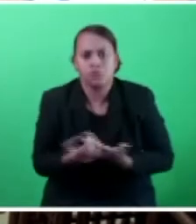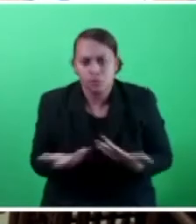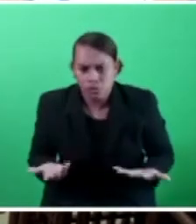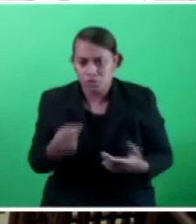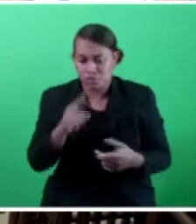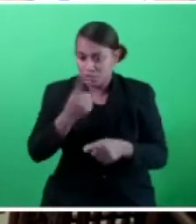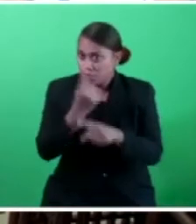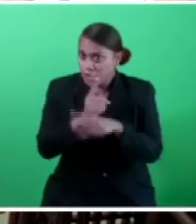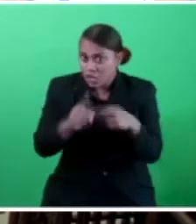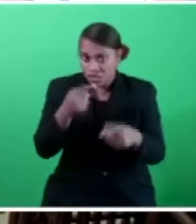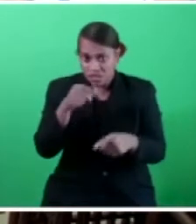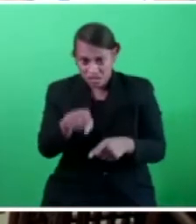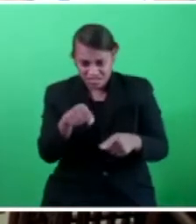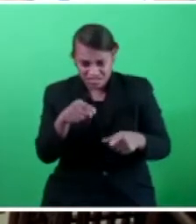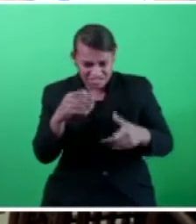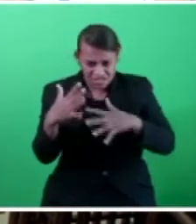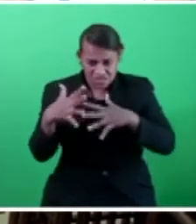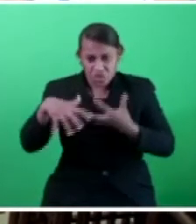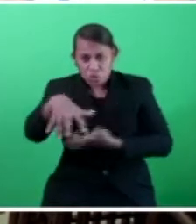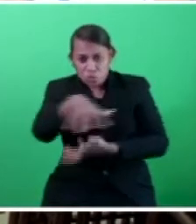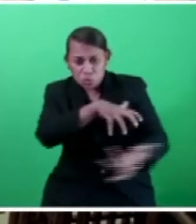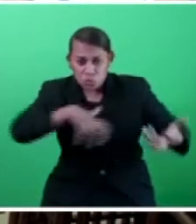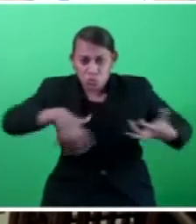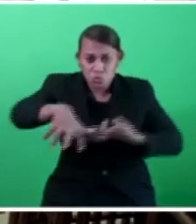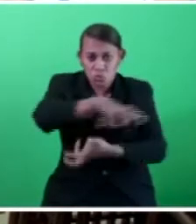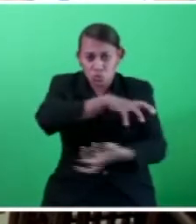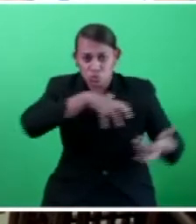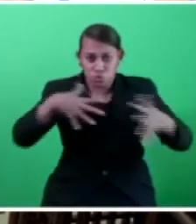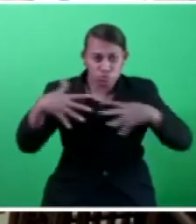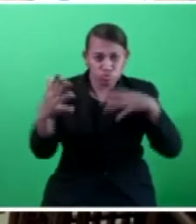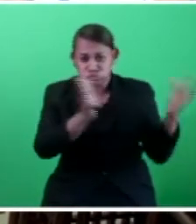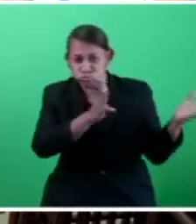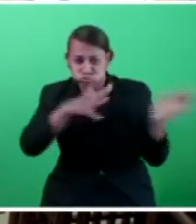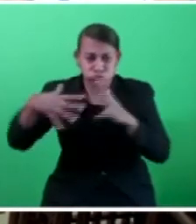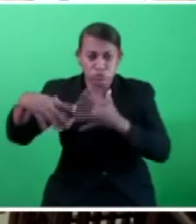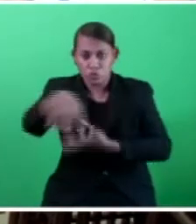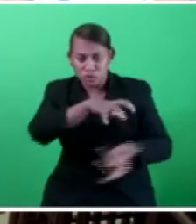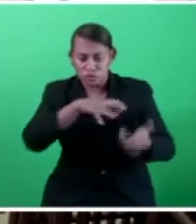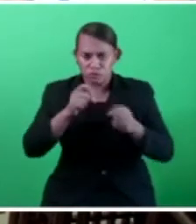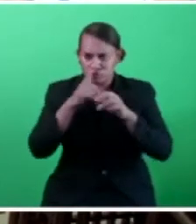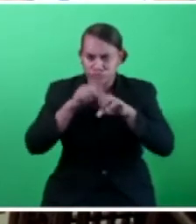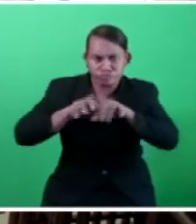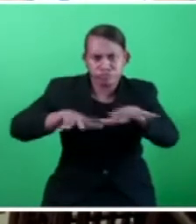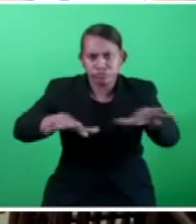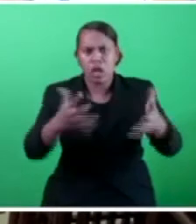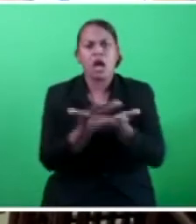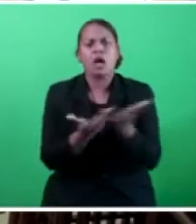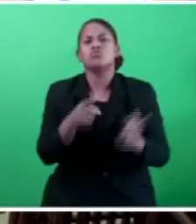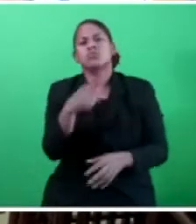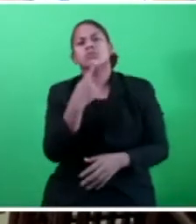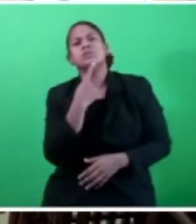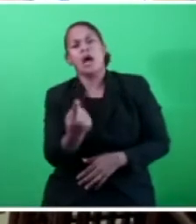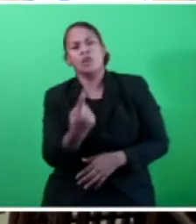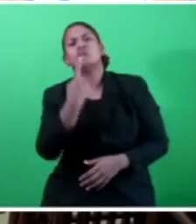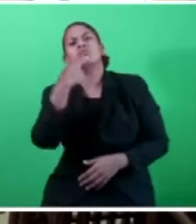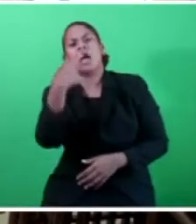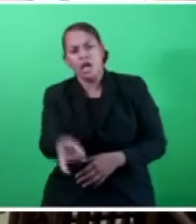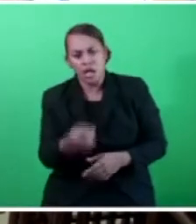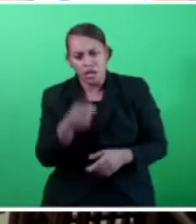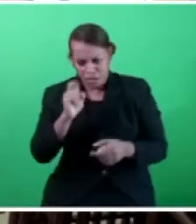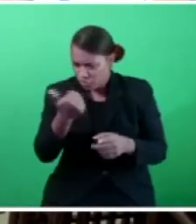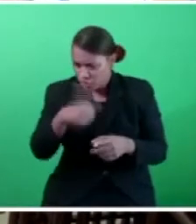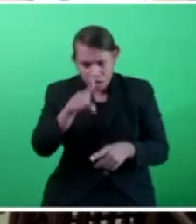could spread the virus throughout the entire nation. Mr. Speaker, this is absurd. This is not an airborne